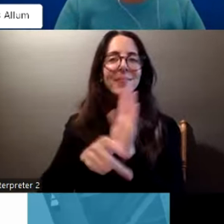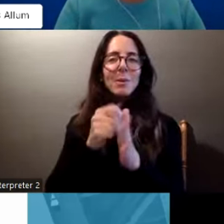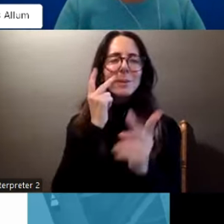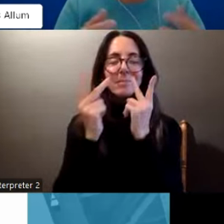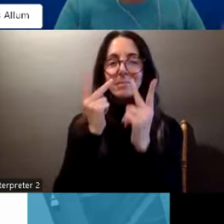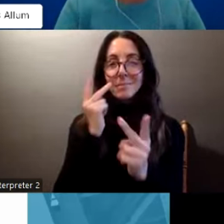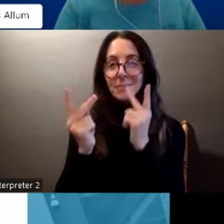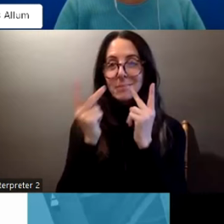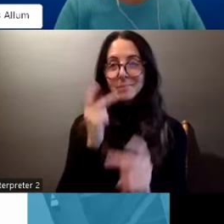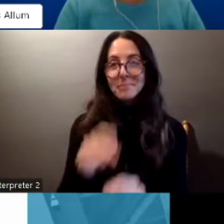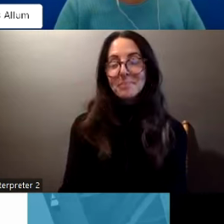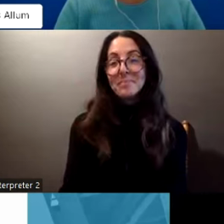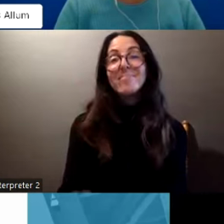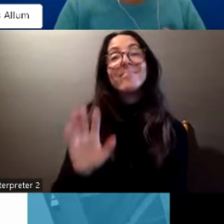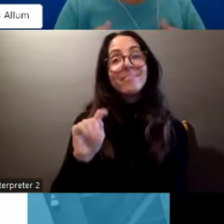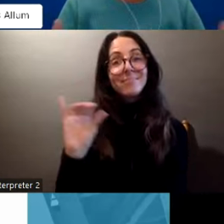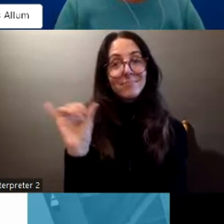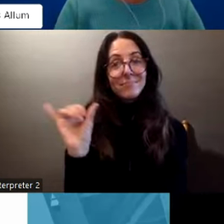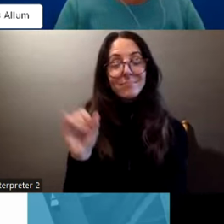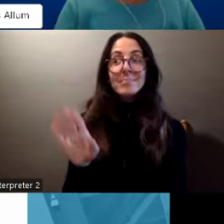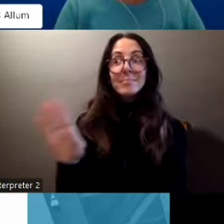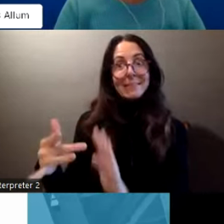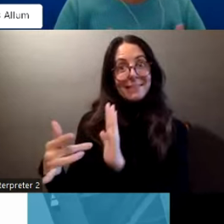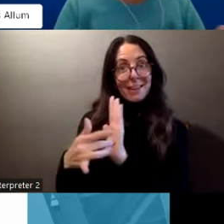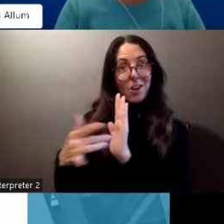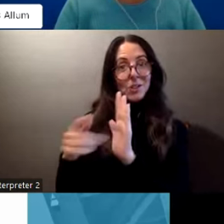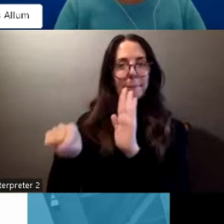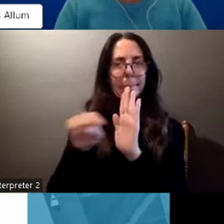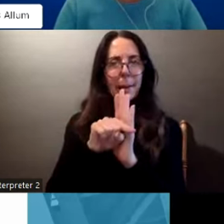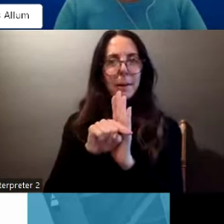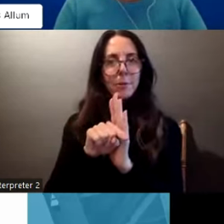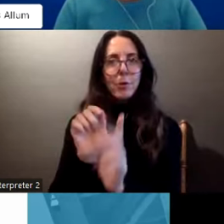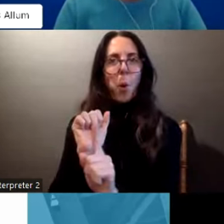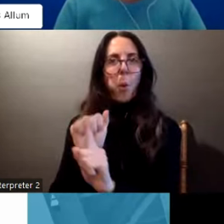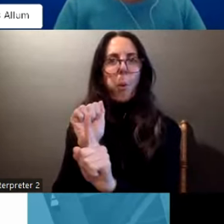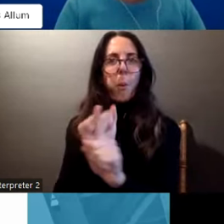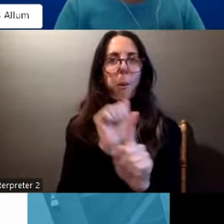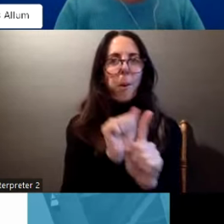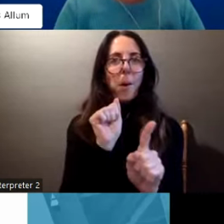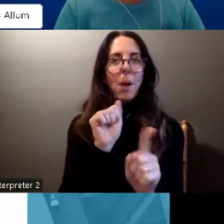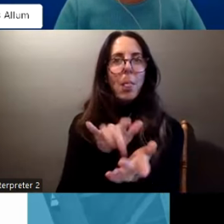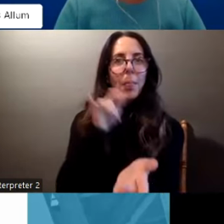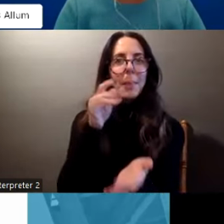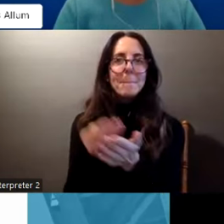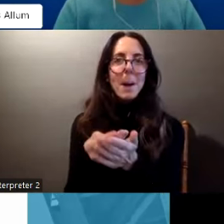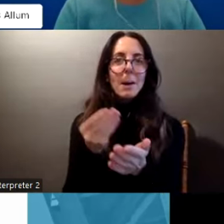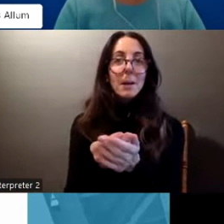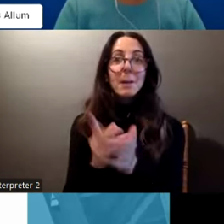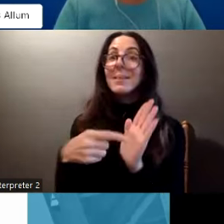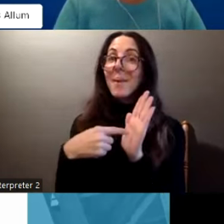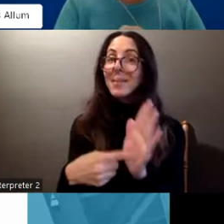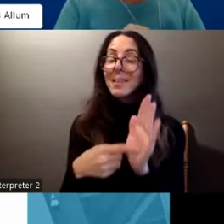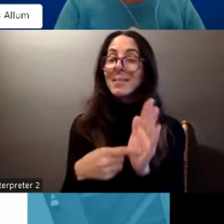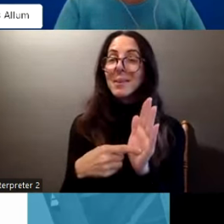using technology to defraud people. And one of the ways is through fraudulent investment